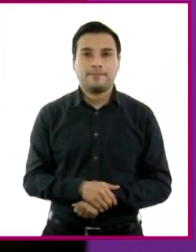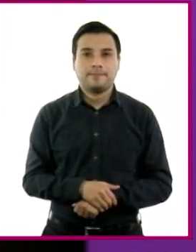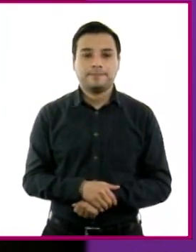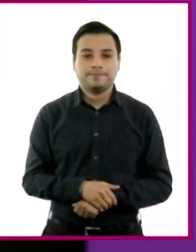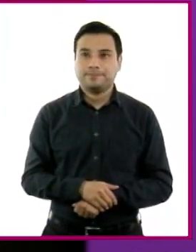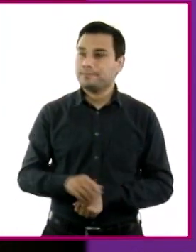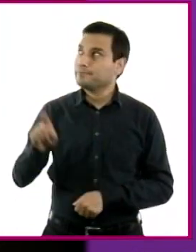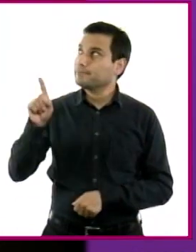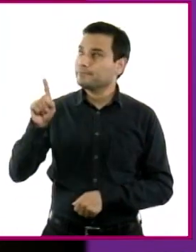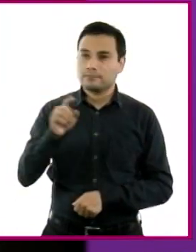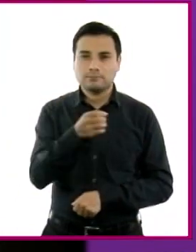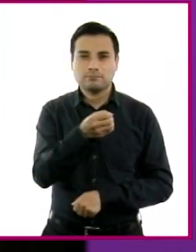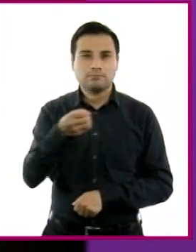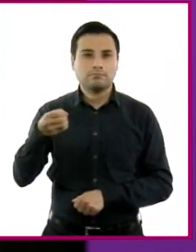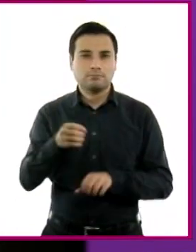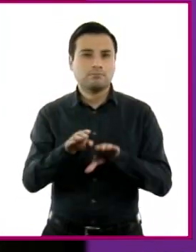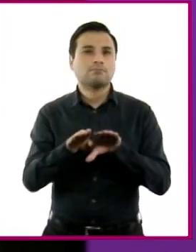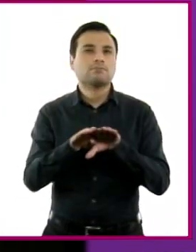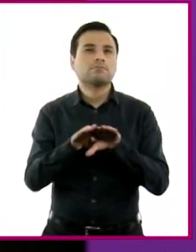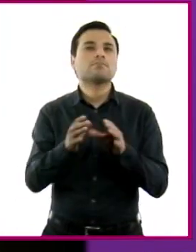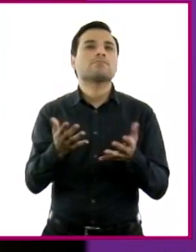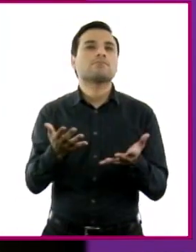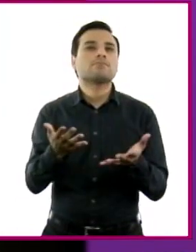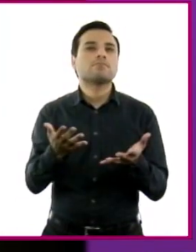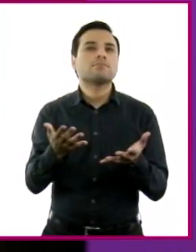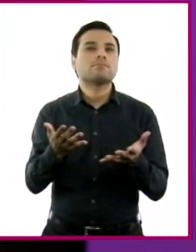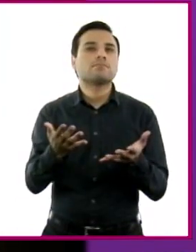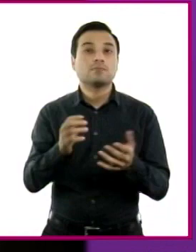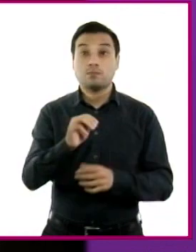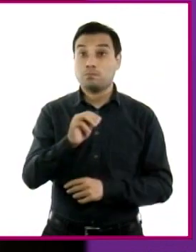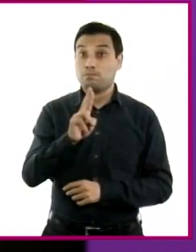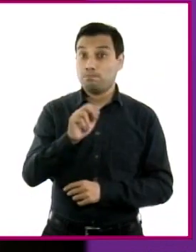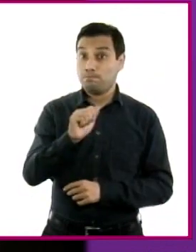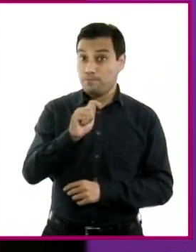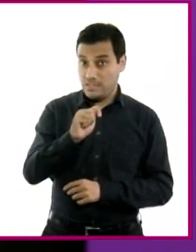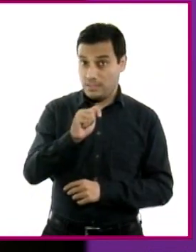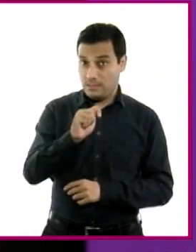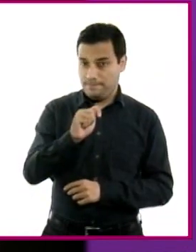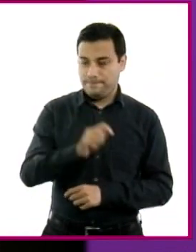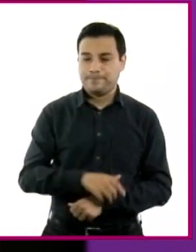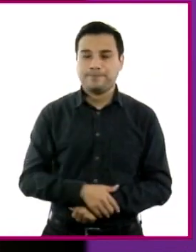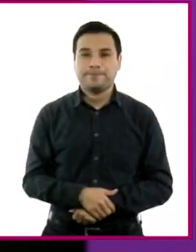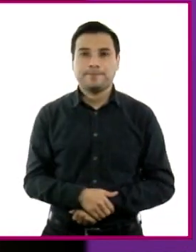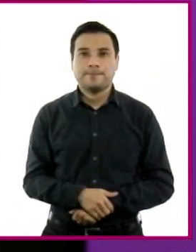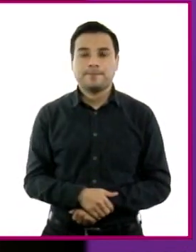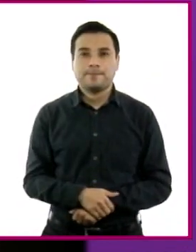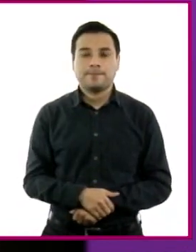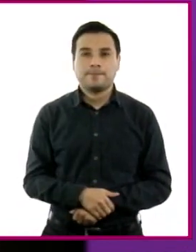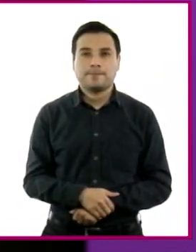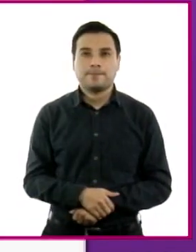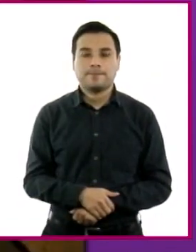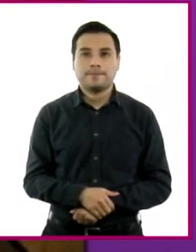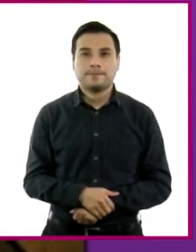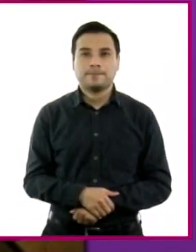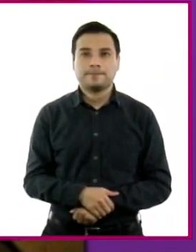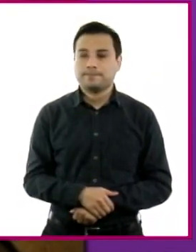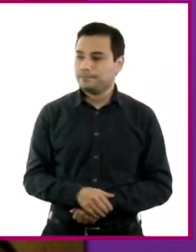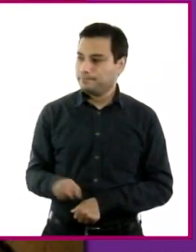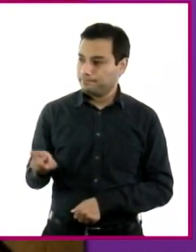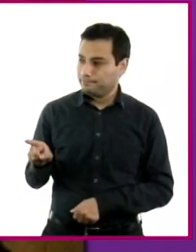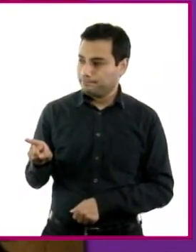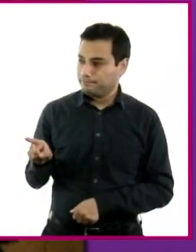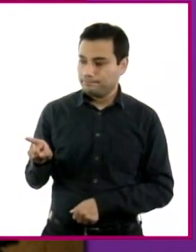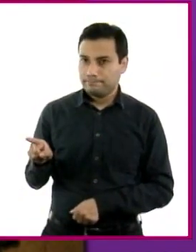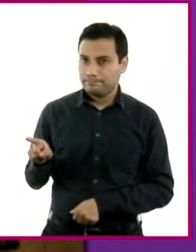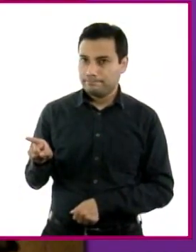¿Cómo se escribiría esta frase utilizando el auxiliar must? We must help